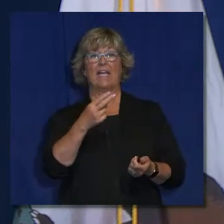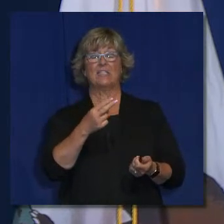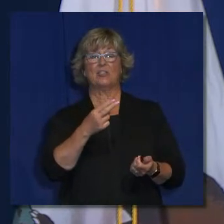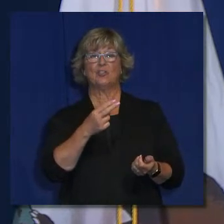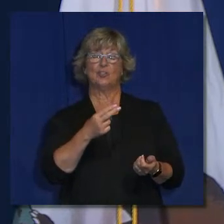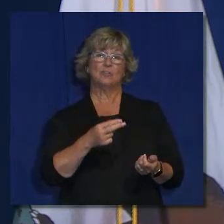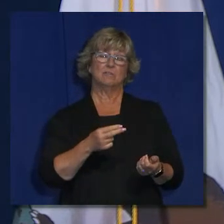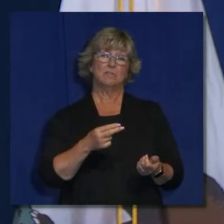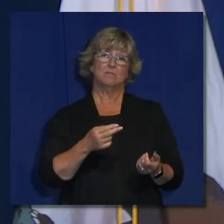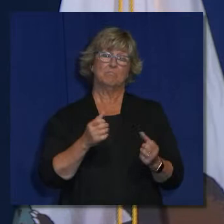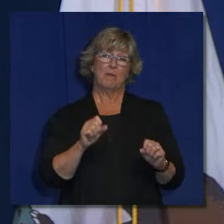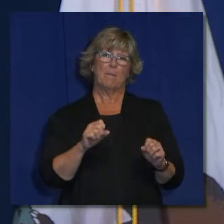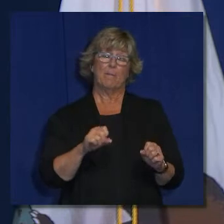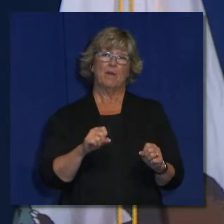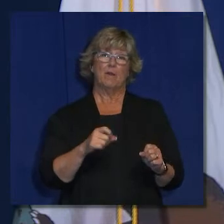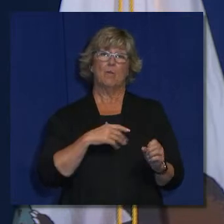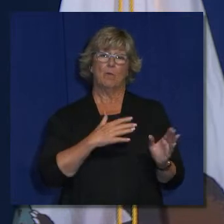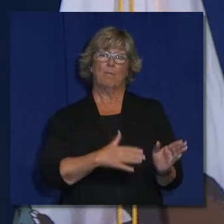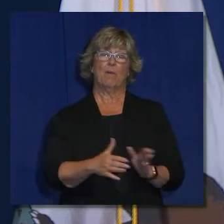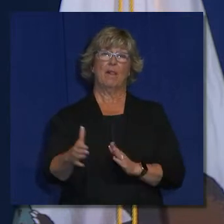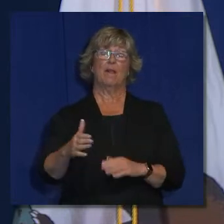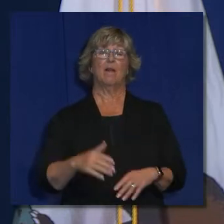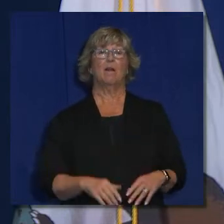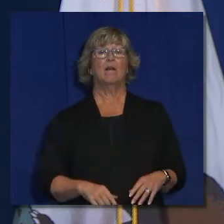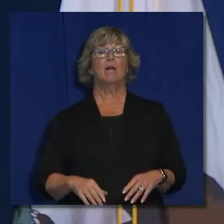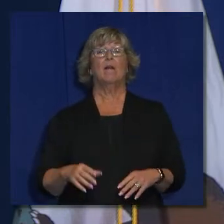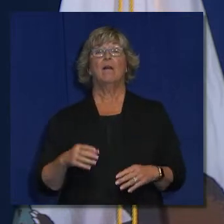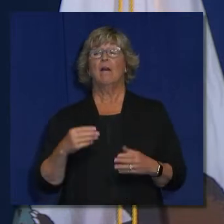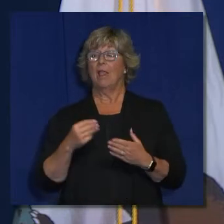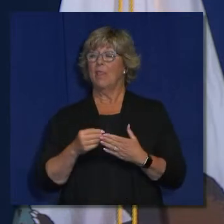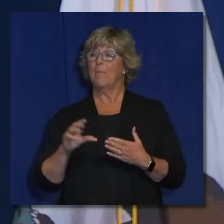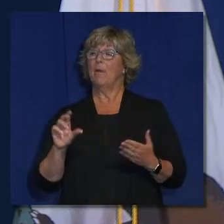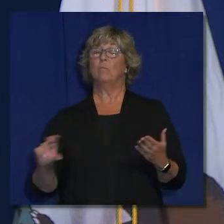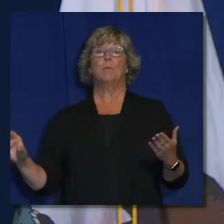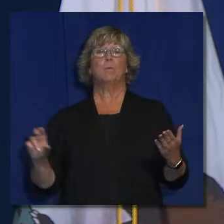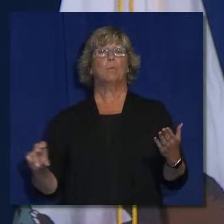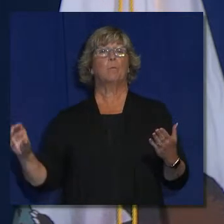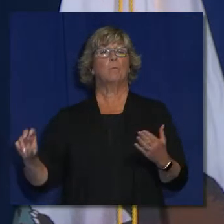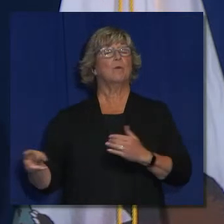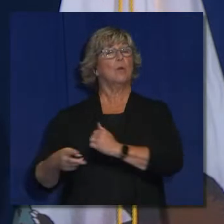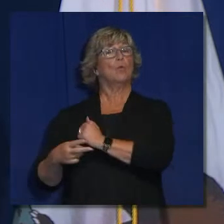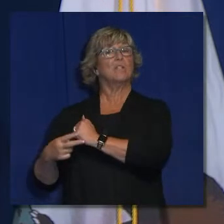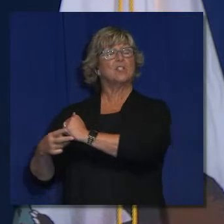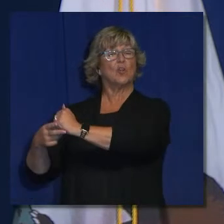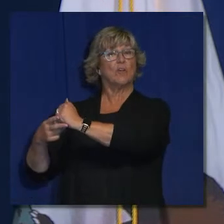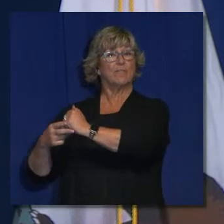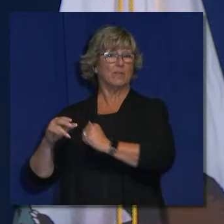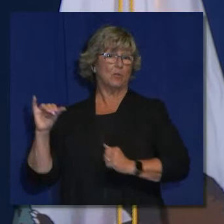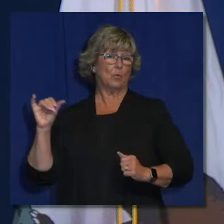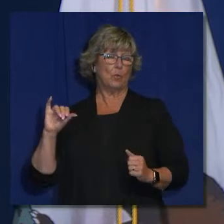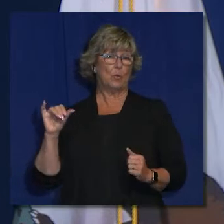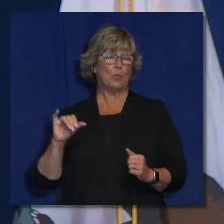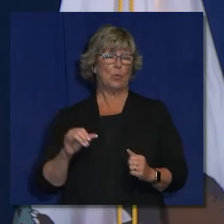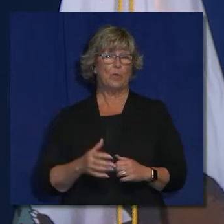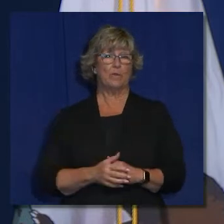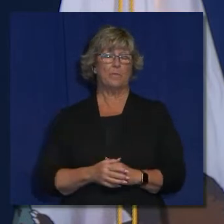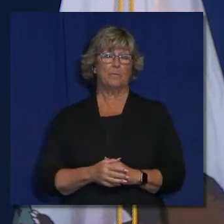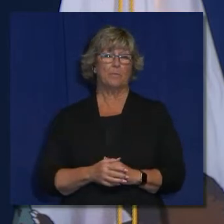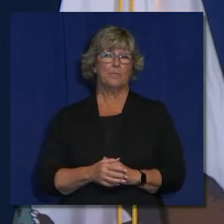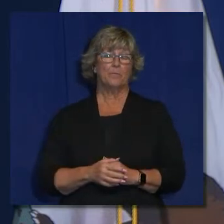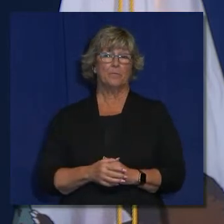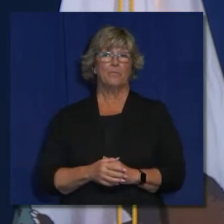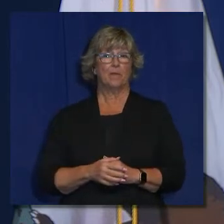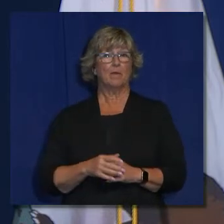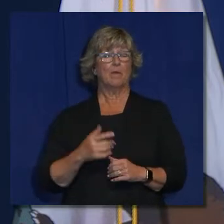long-term obligations, as we're proposing to do, and of course stack more money in the rainy day reserve, operating reserves and contingency funds and the like. And so